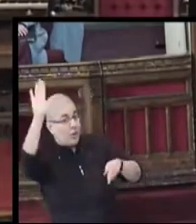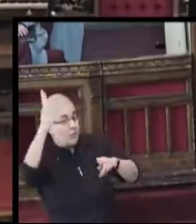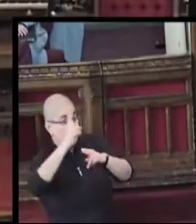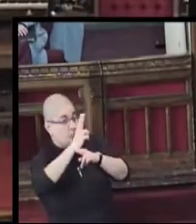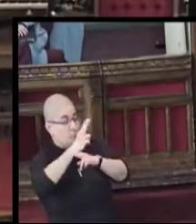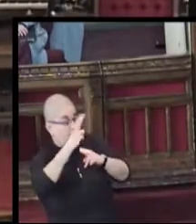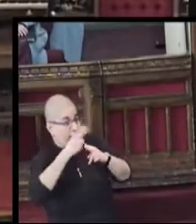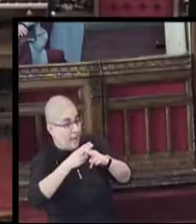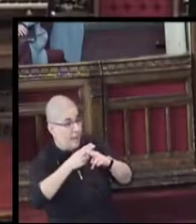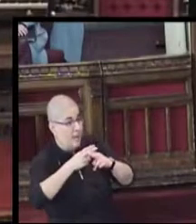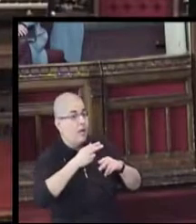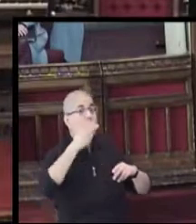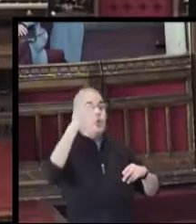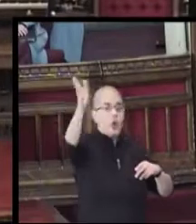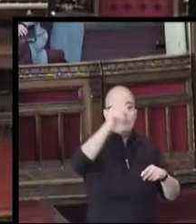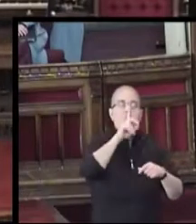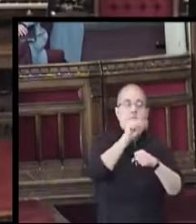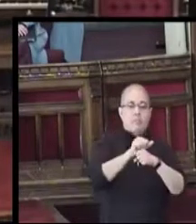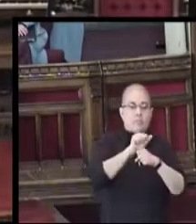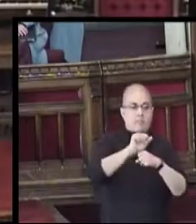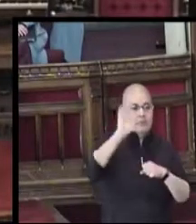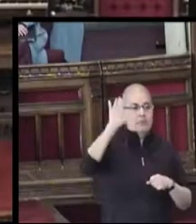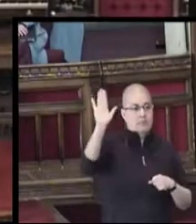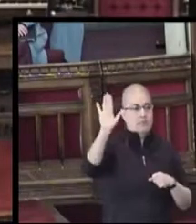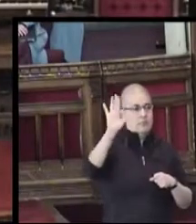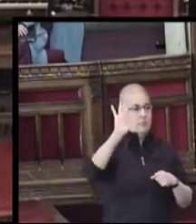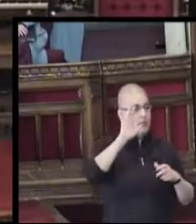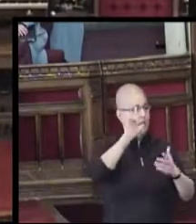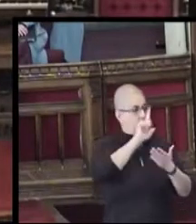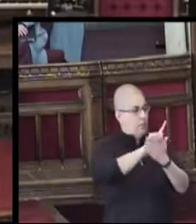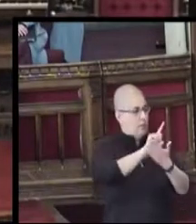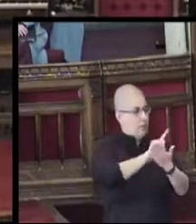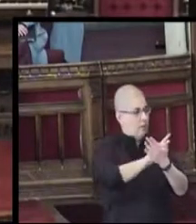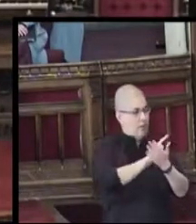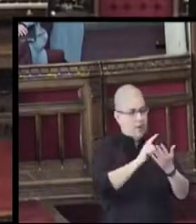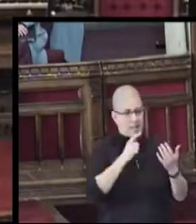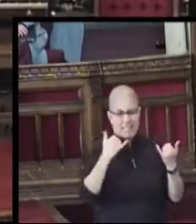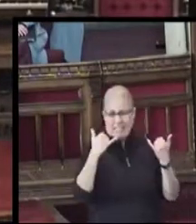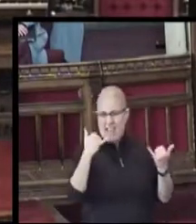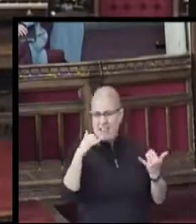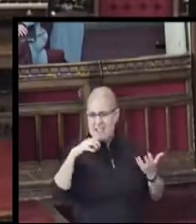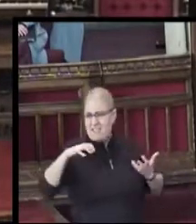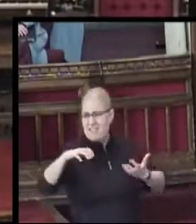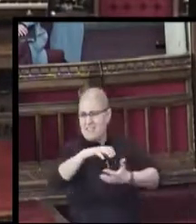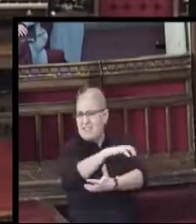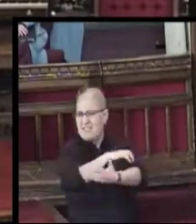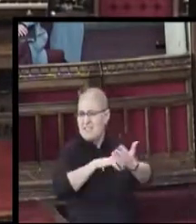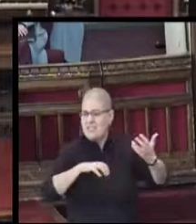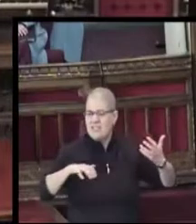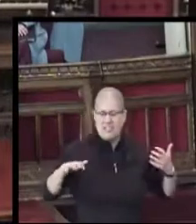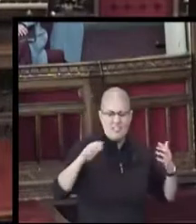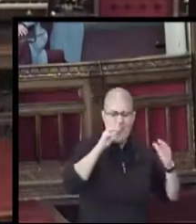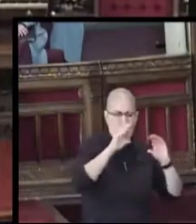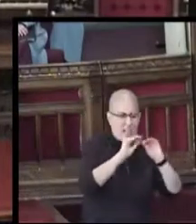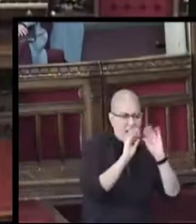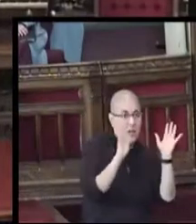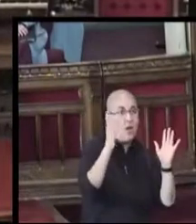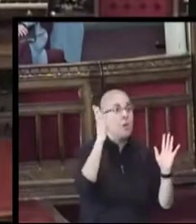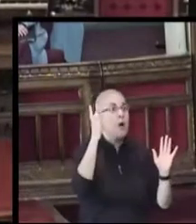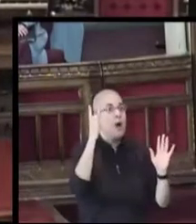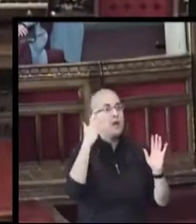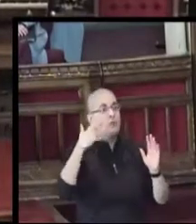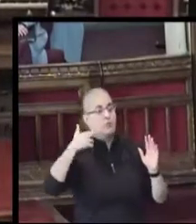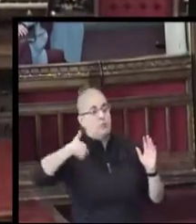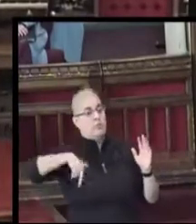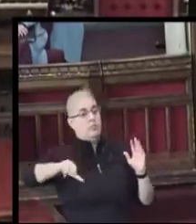and laws made by God. And so much confusion that exists today exists because people in